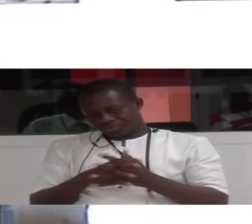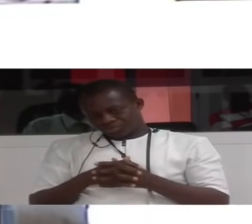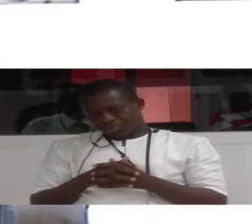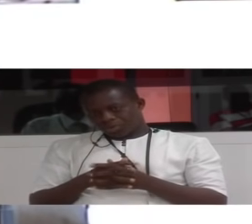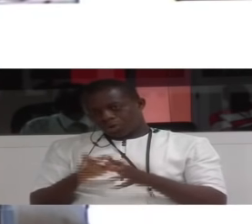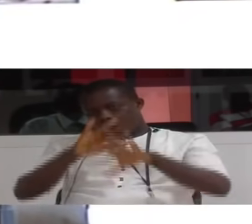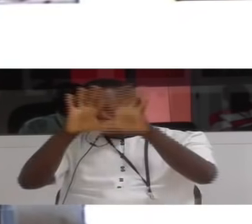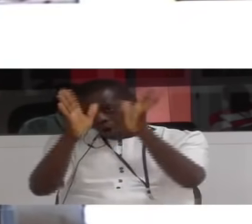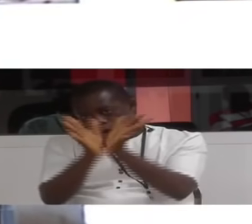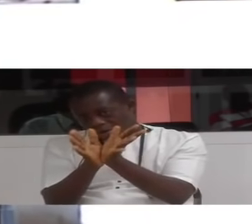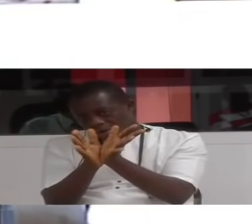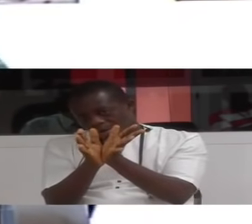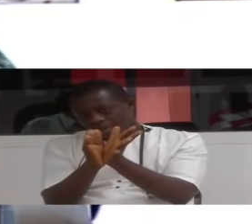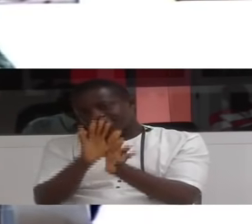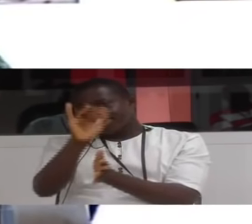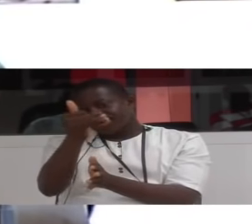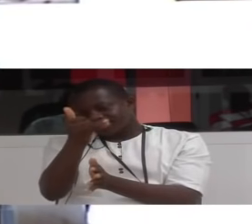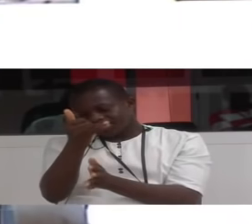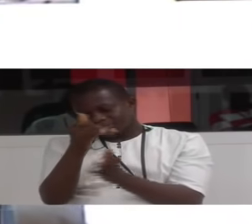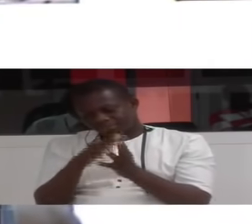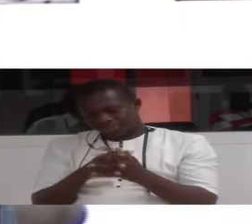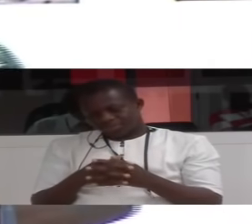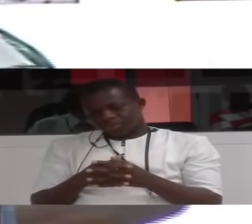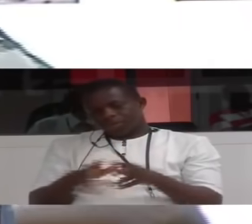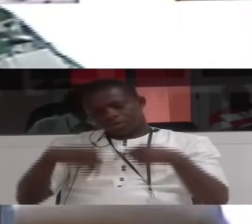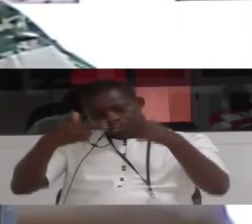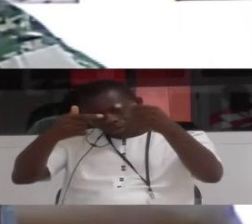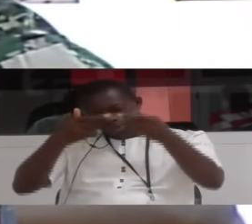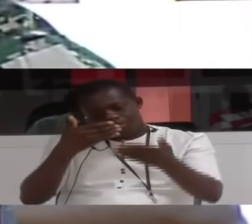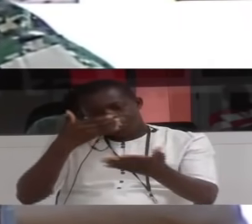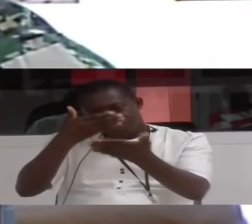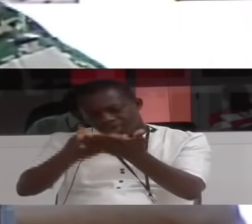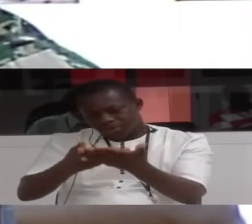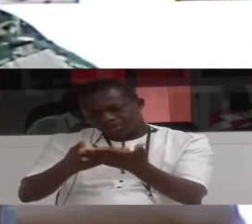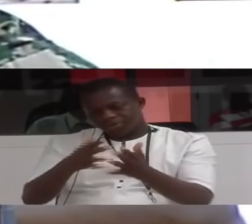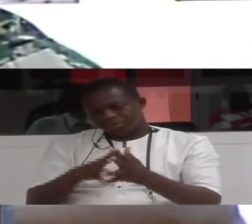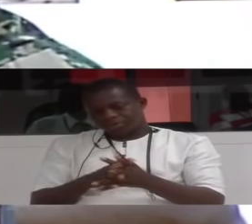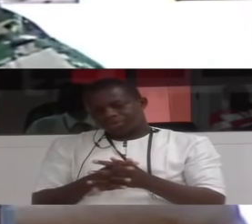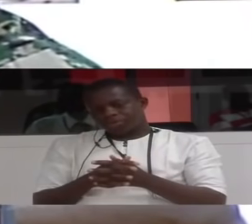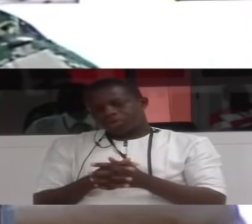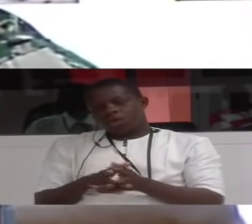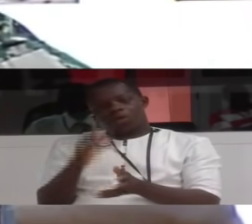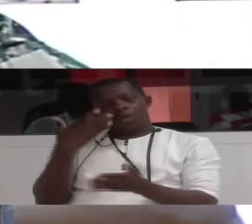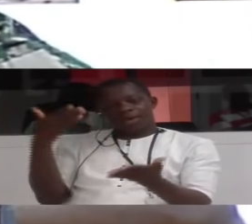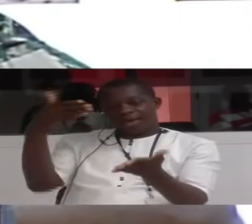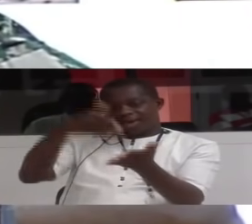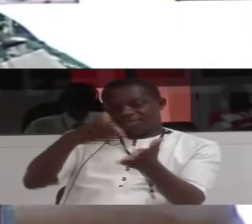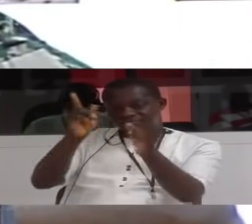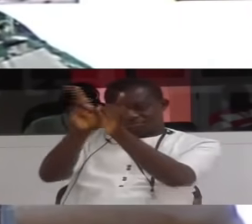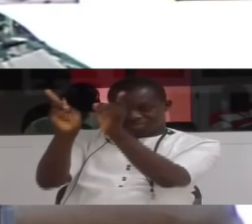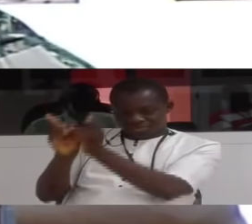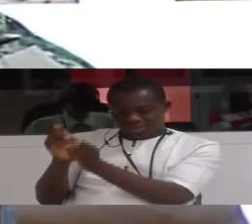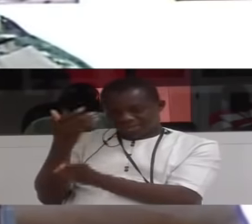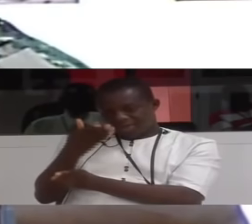Is that all? Ndax ñooñu la. Wow. Yes. Proceed, please. Légui mën nga continue. Bañ dajé fofu Noa mu ne dañ wara